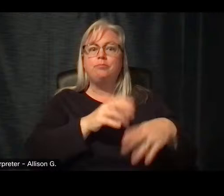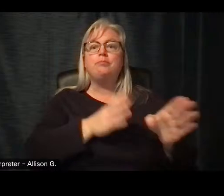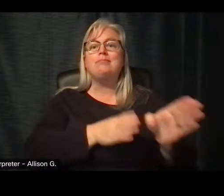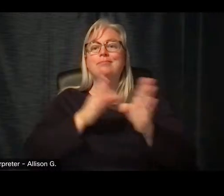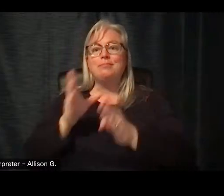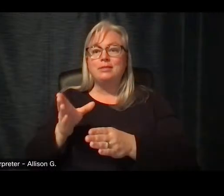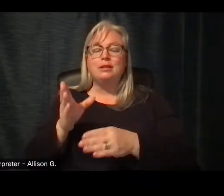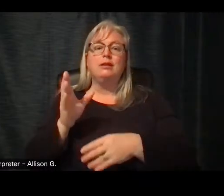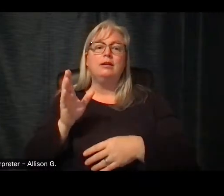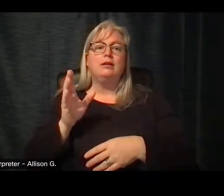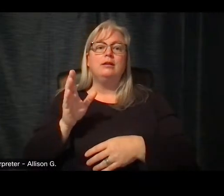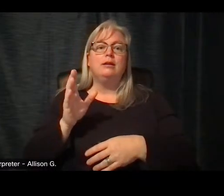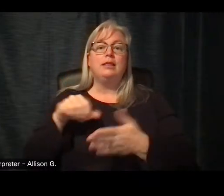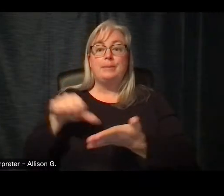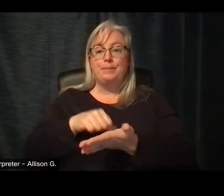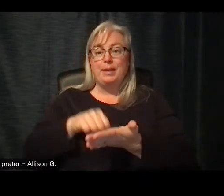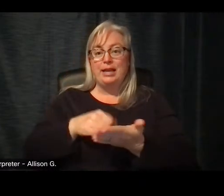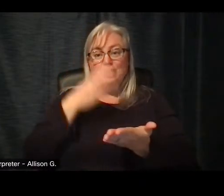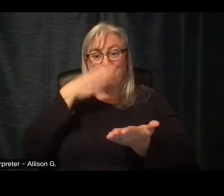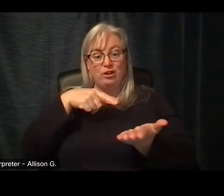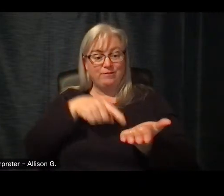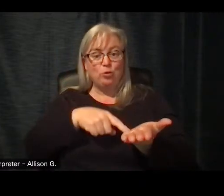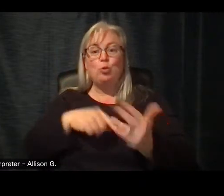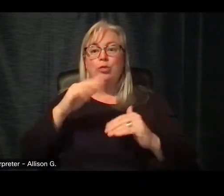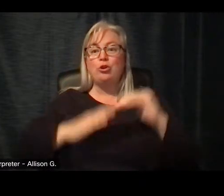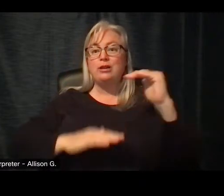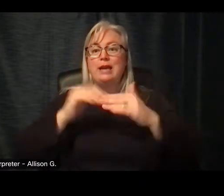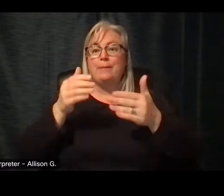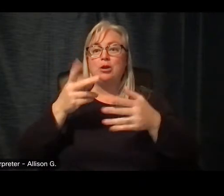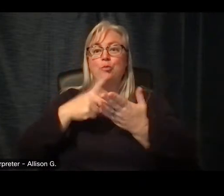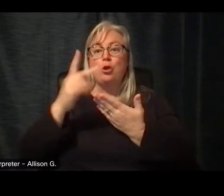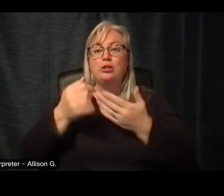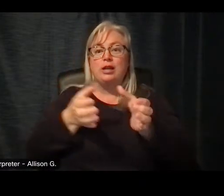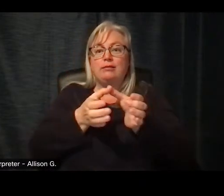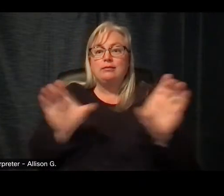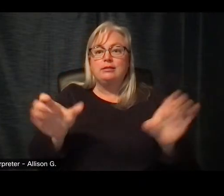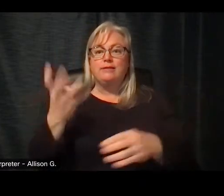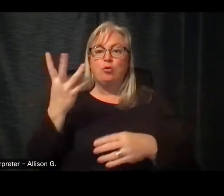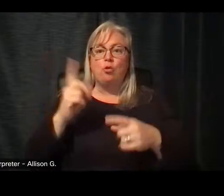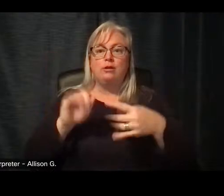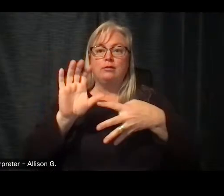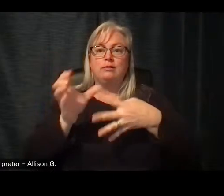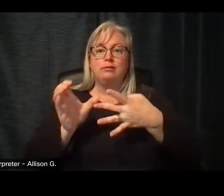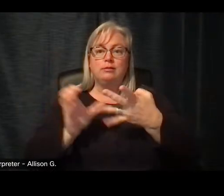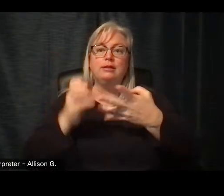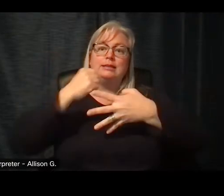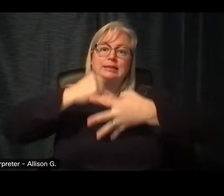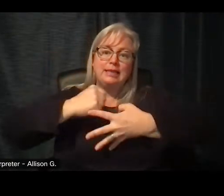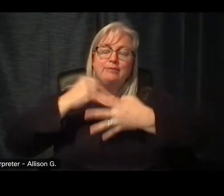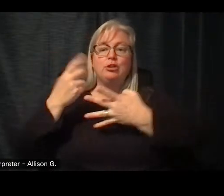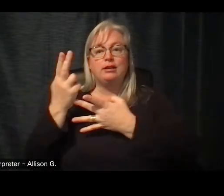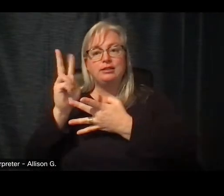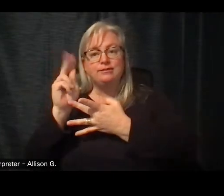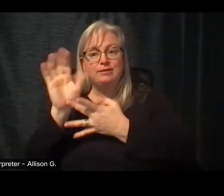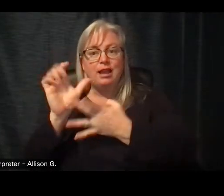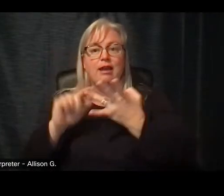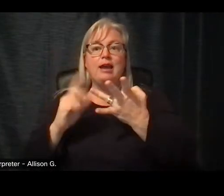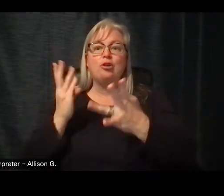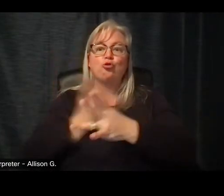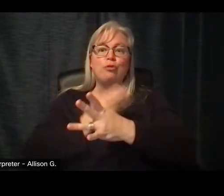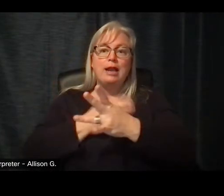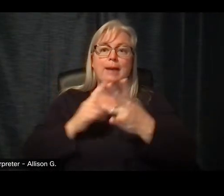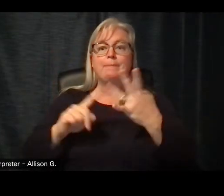There's the page you see before you, their capital projects are split across 4 categories: safety and security, HVAC, rehab and repair, and other